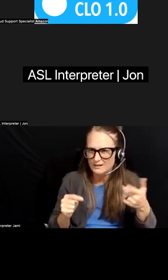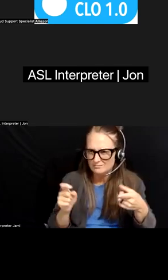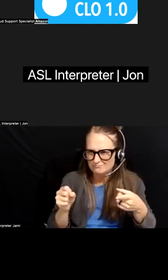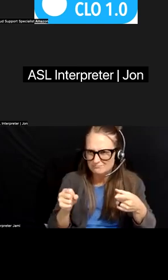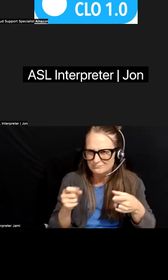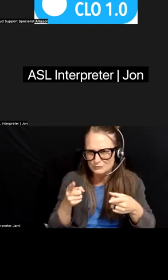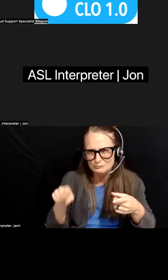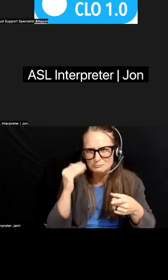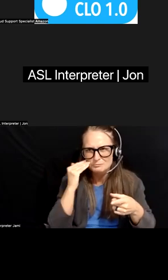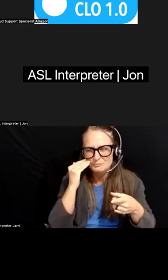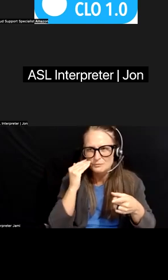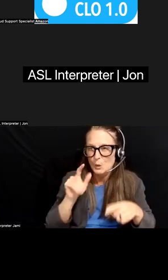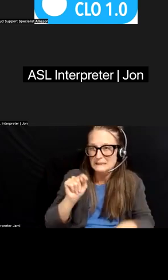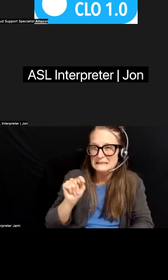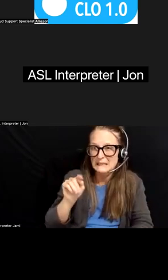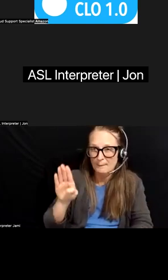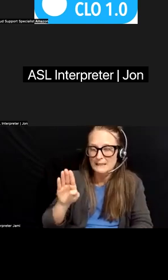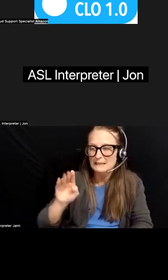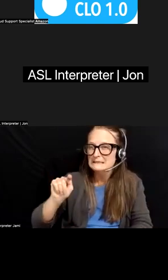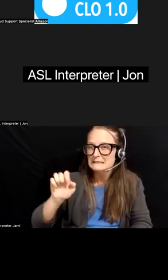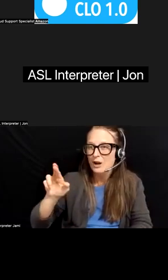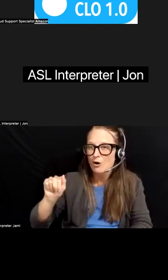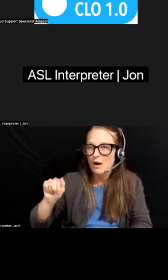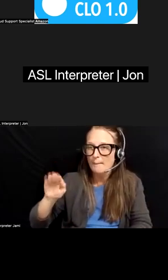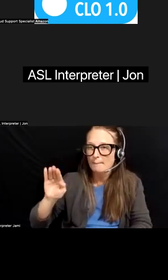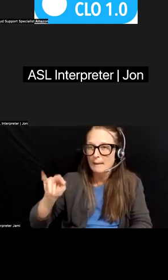so TB, terabytes,